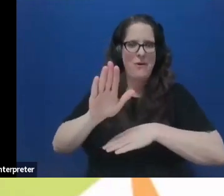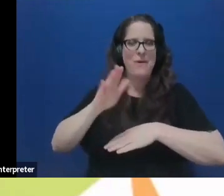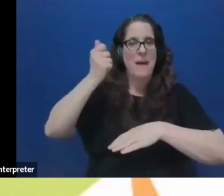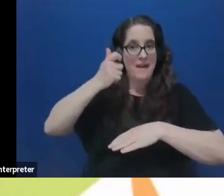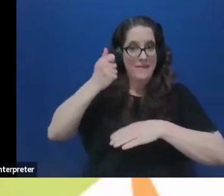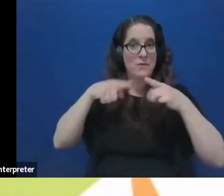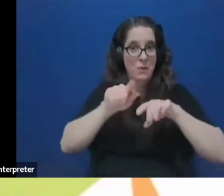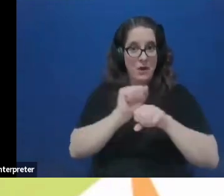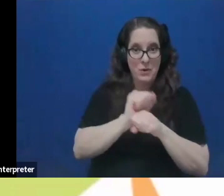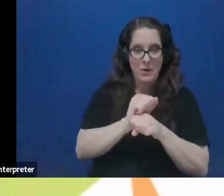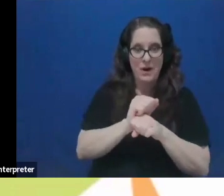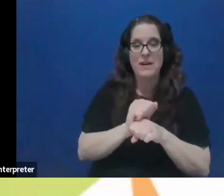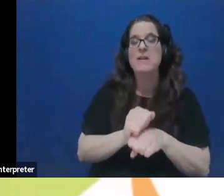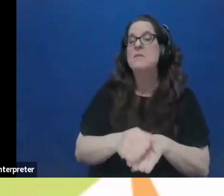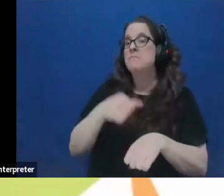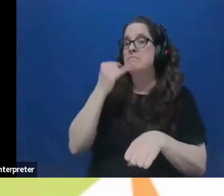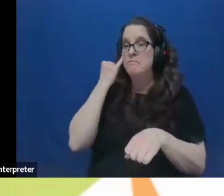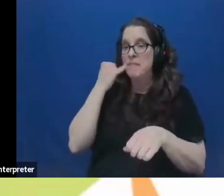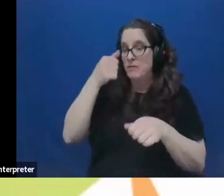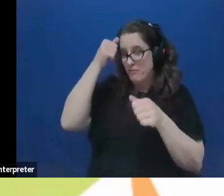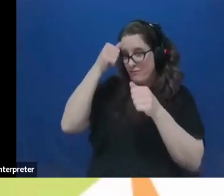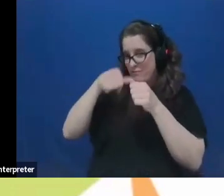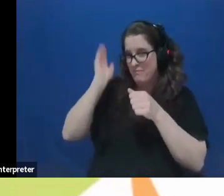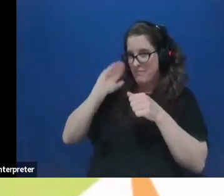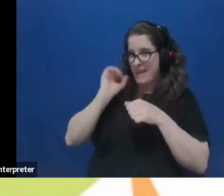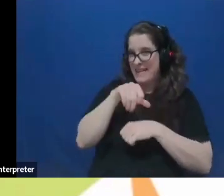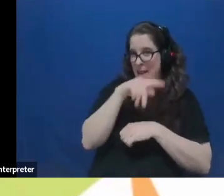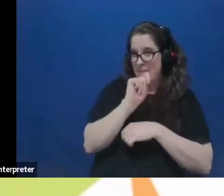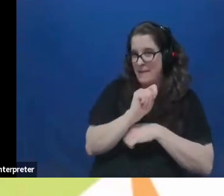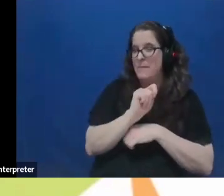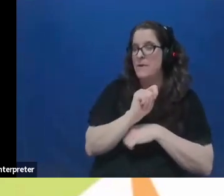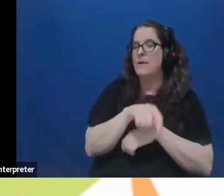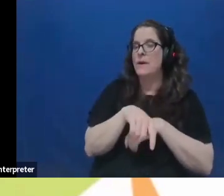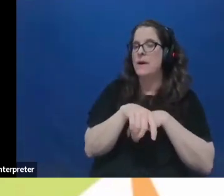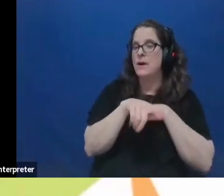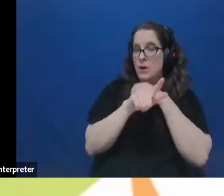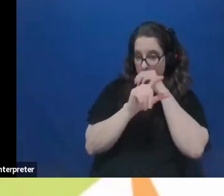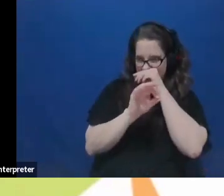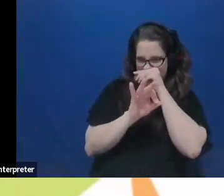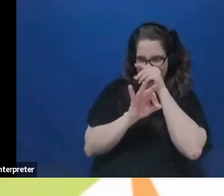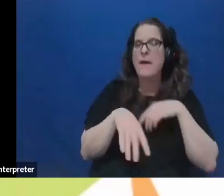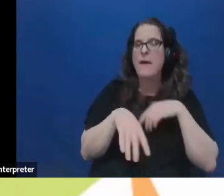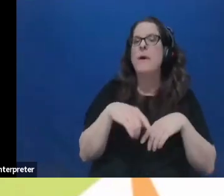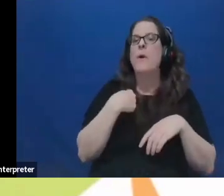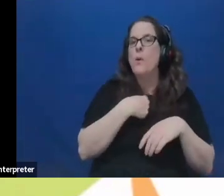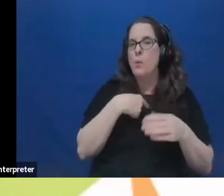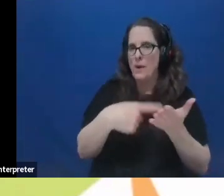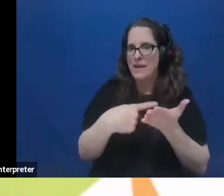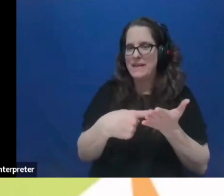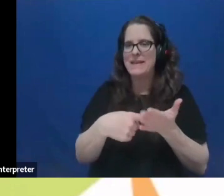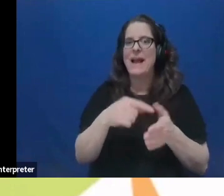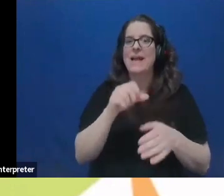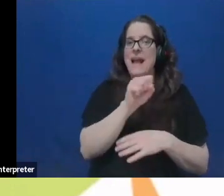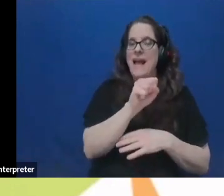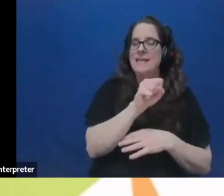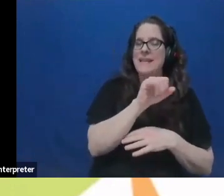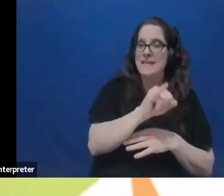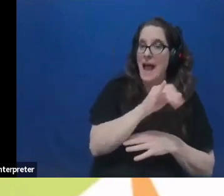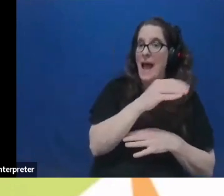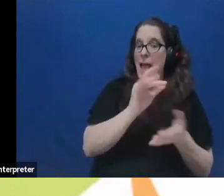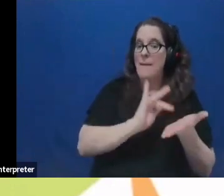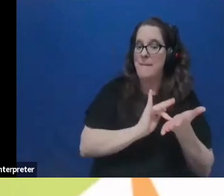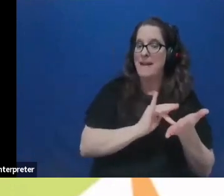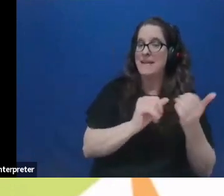November 29th webinar that talked about SSI and medical assistance. So SSDI is the